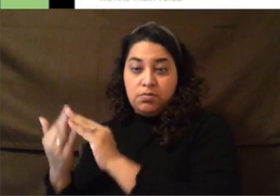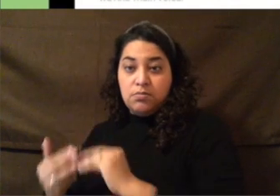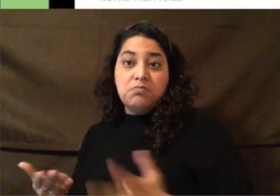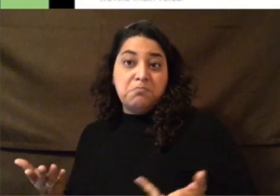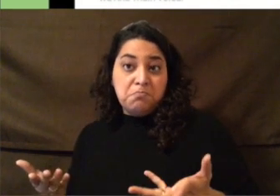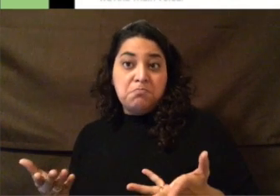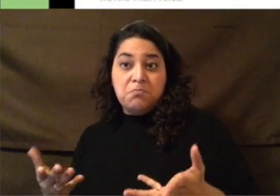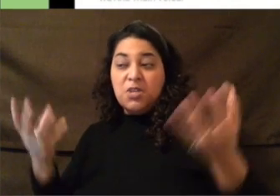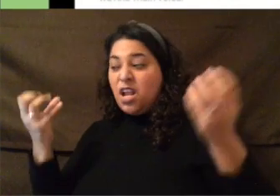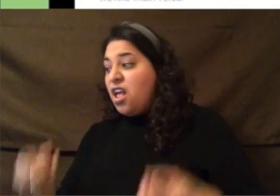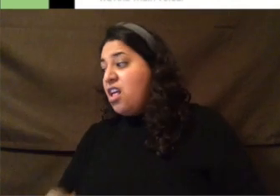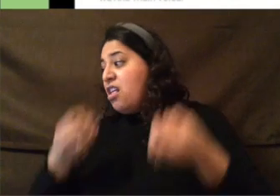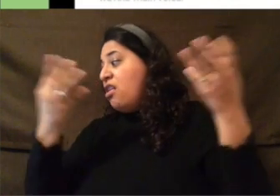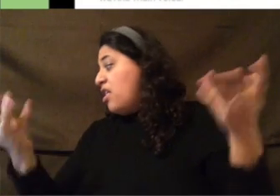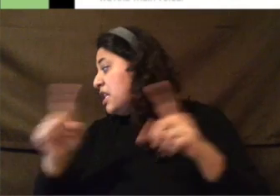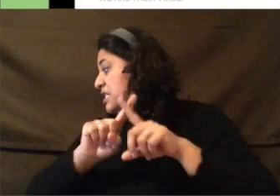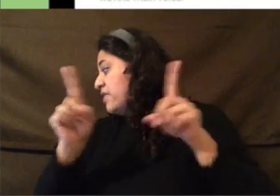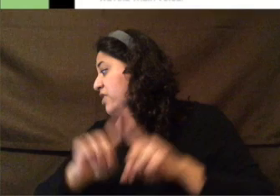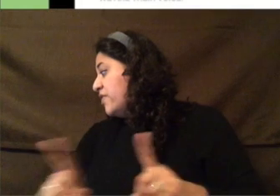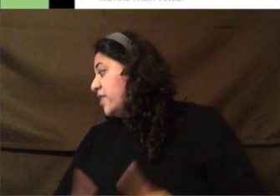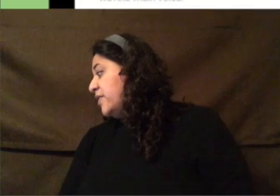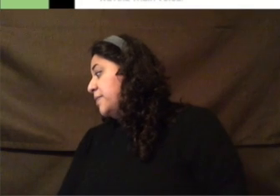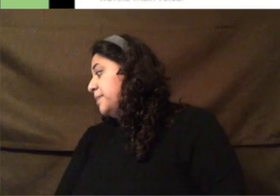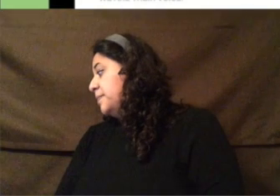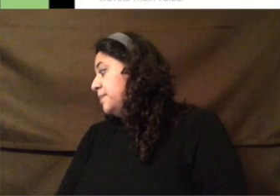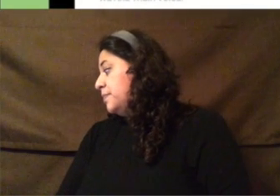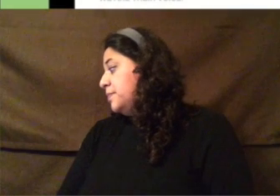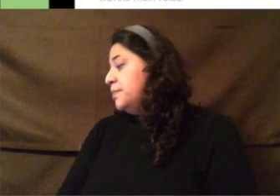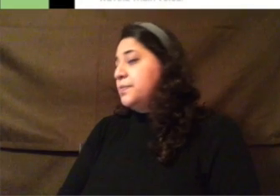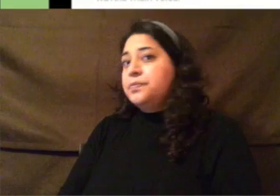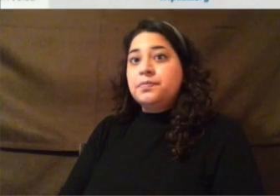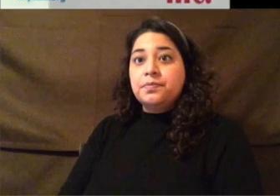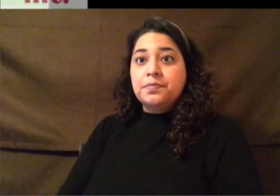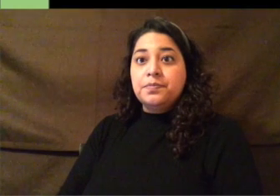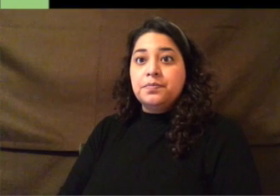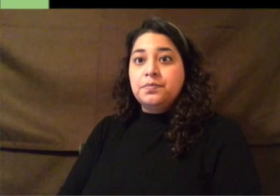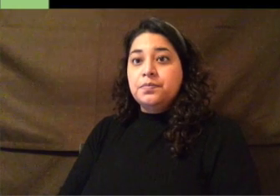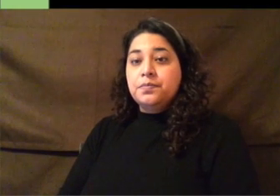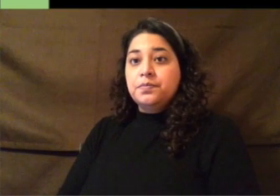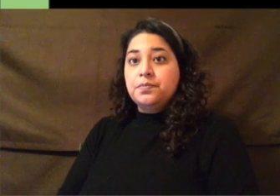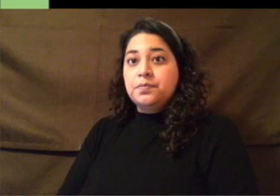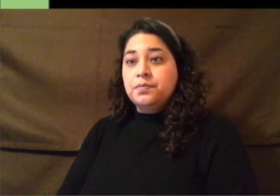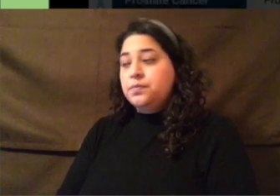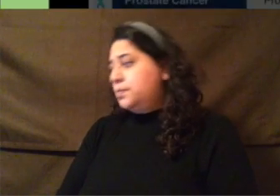communities. Got lots of different ones.